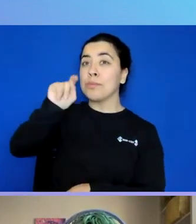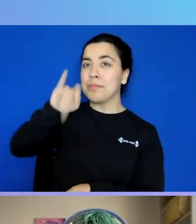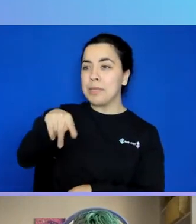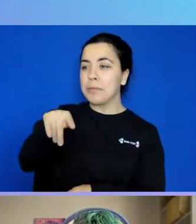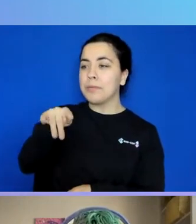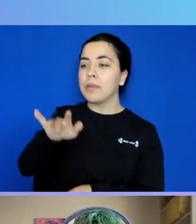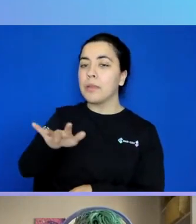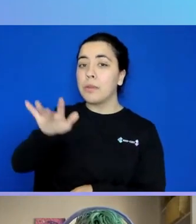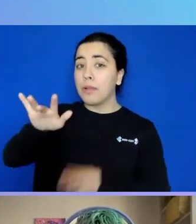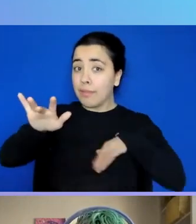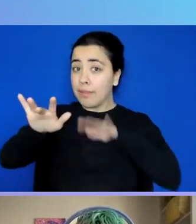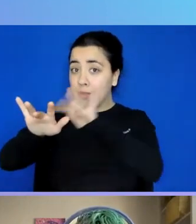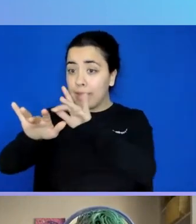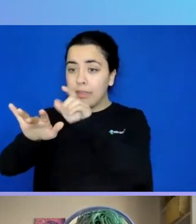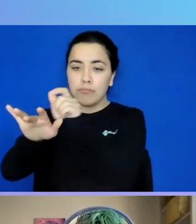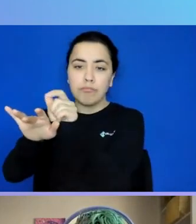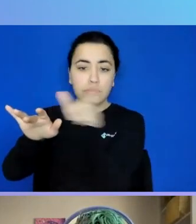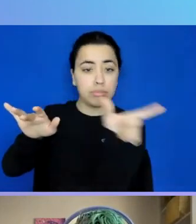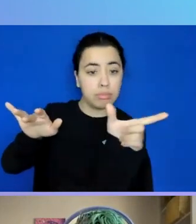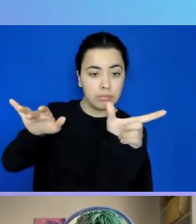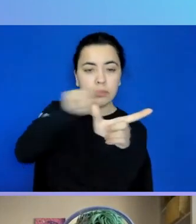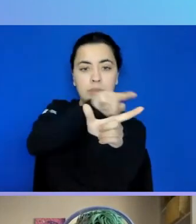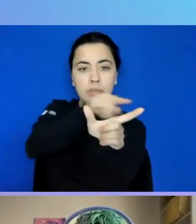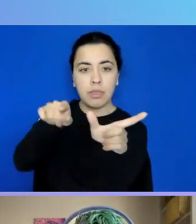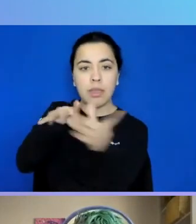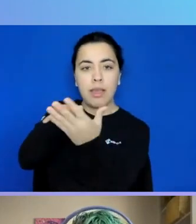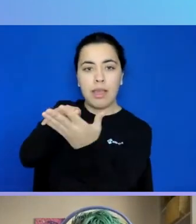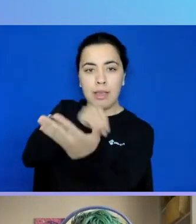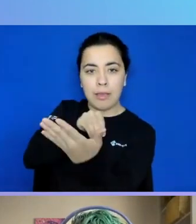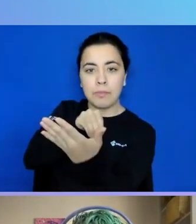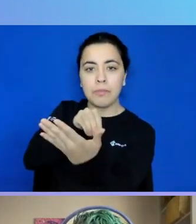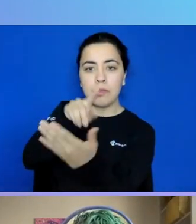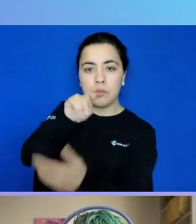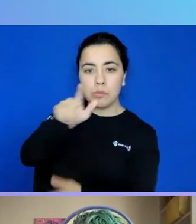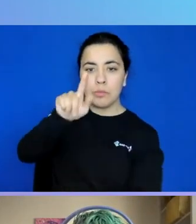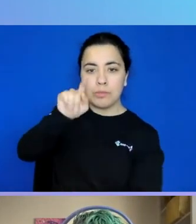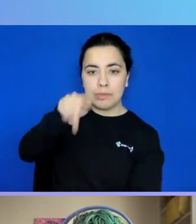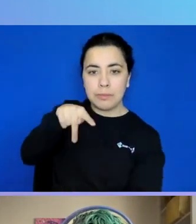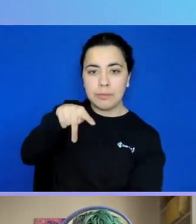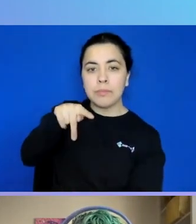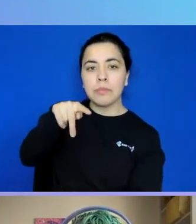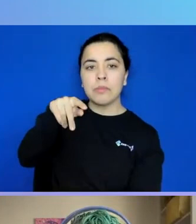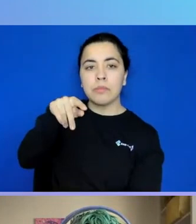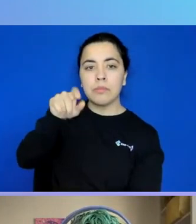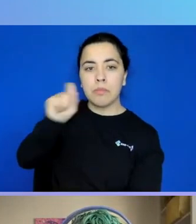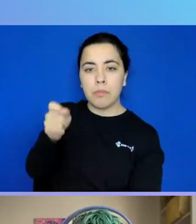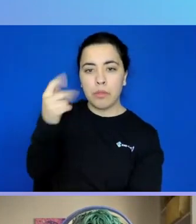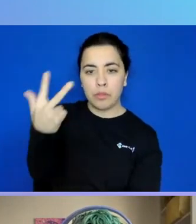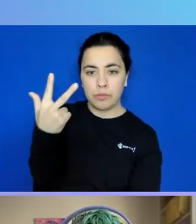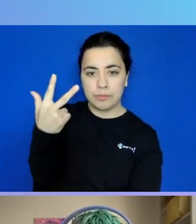of 3. So let me find that element in our DOM and take a deeper look at it. So it is indeed a